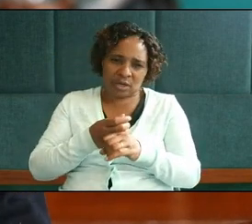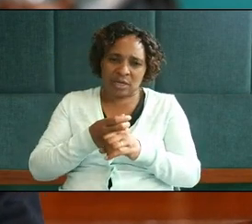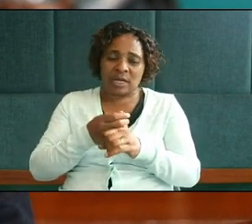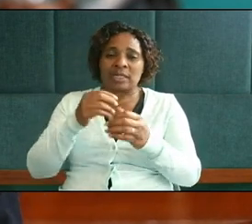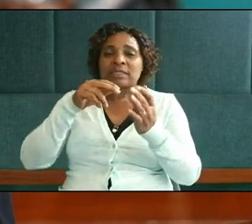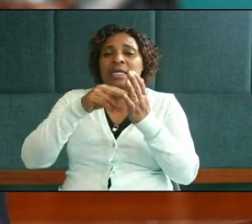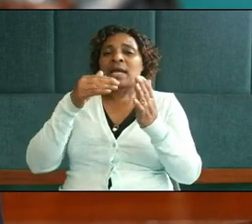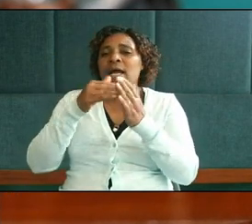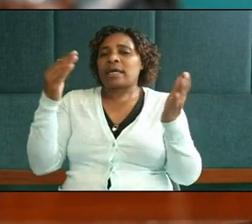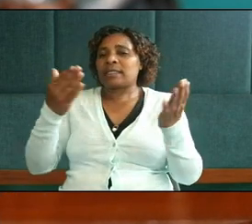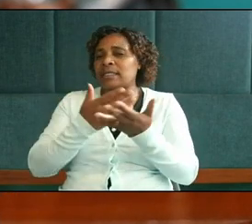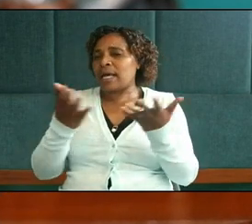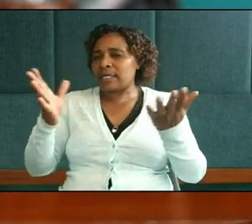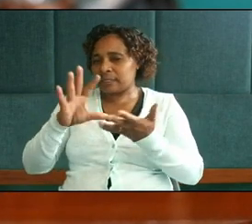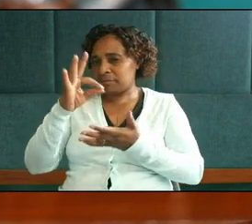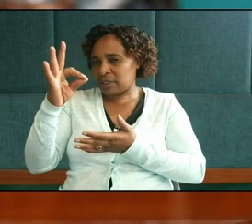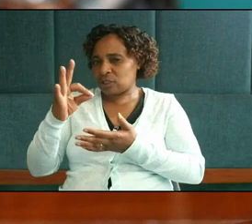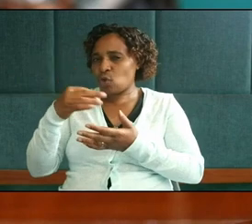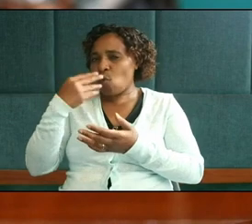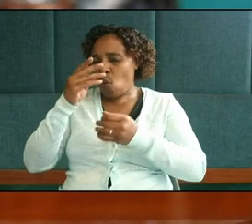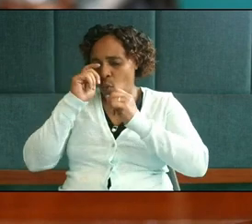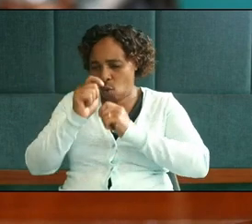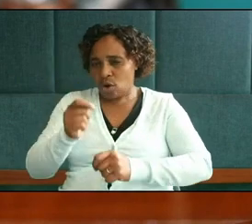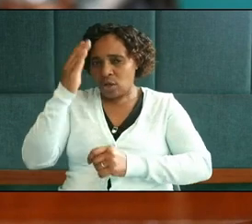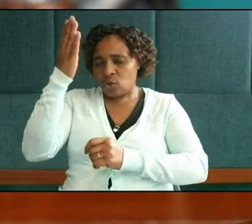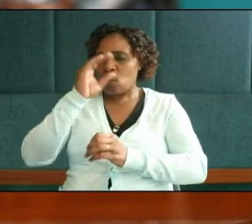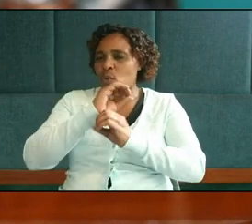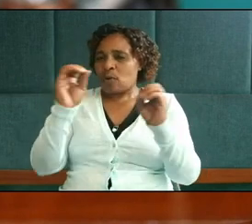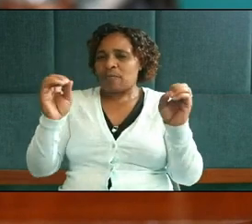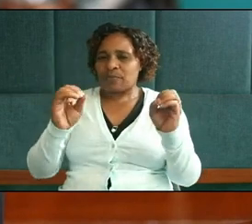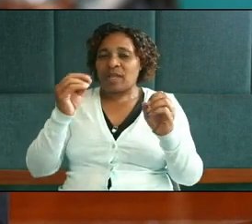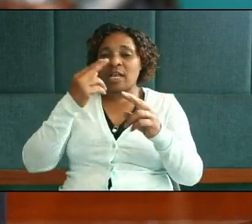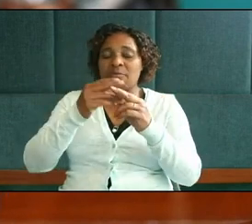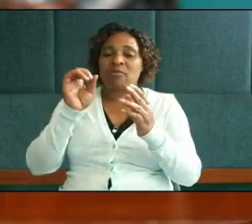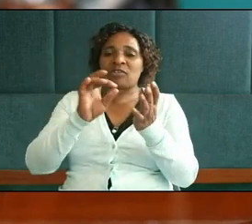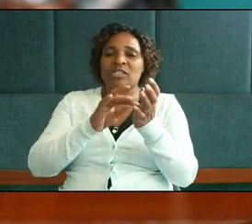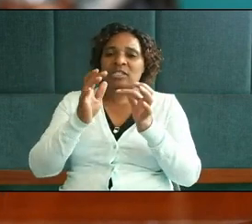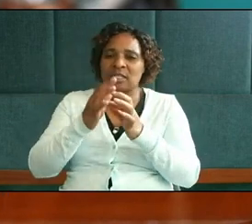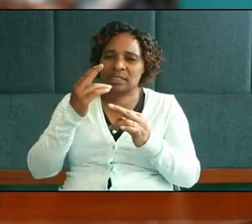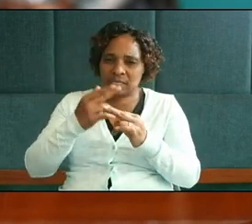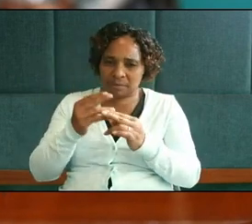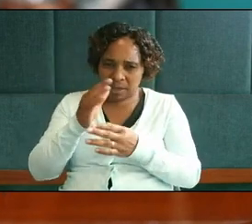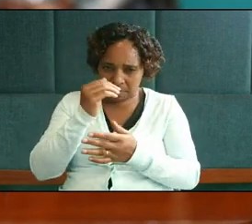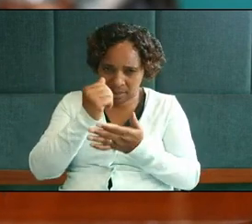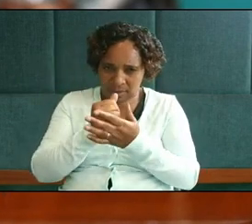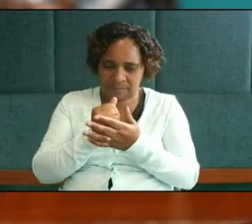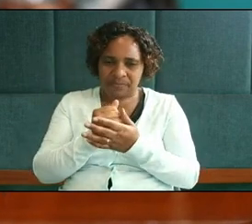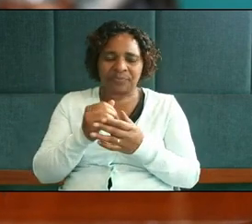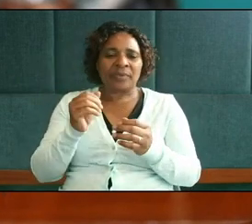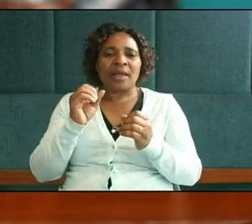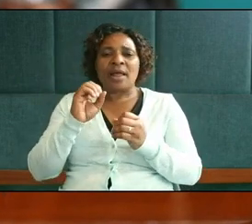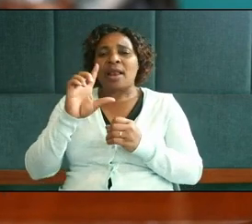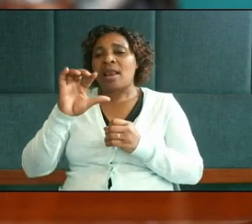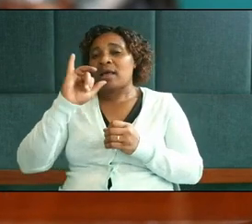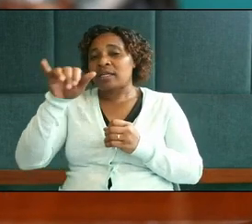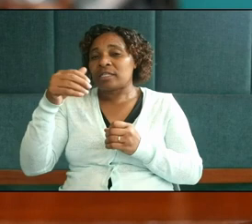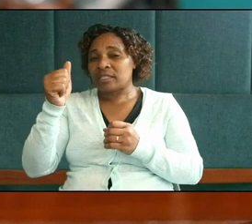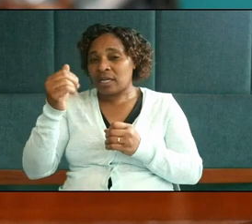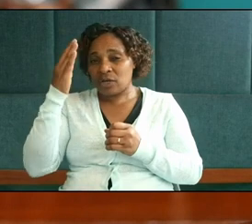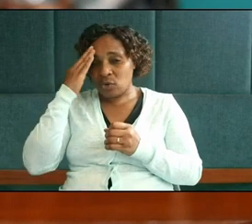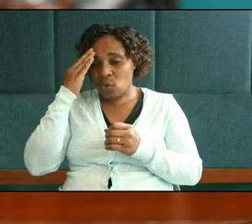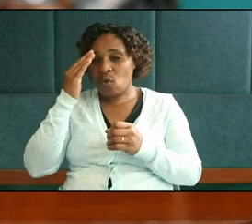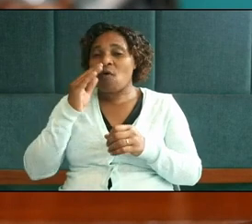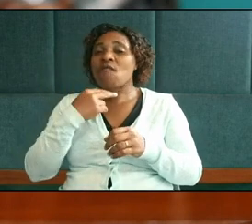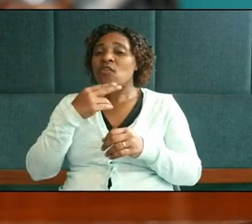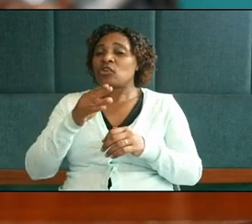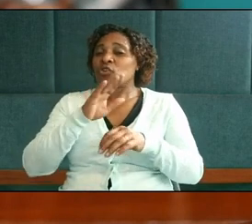Stand against any spirit who doesn't honor you. In the name of Jesus, amen." Elijah knew that the voice would not call